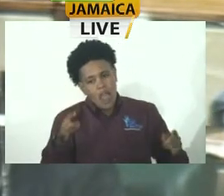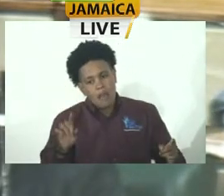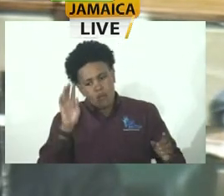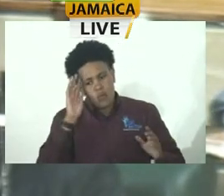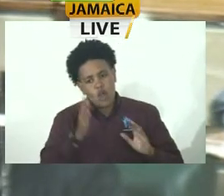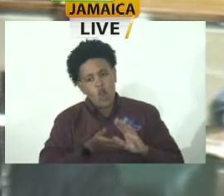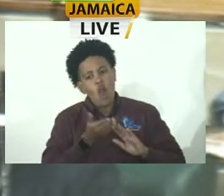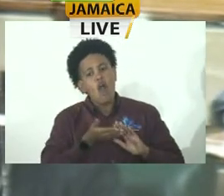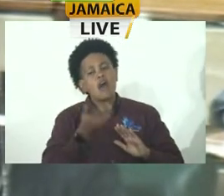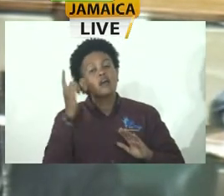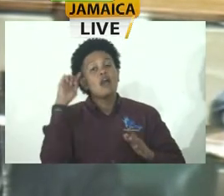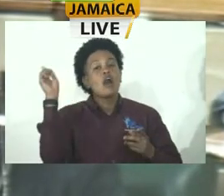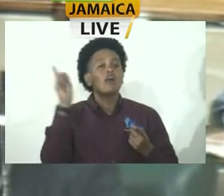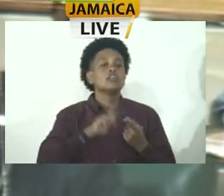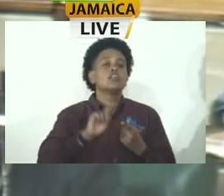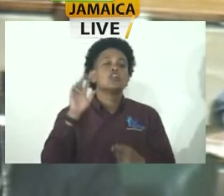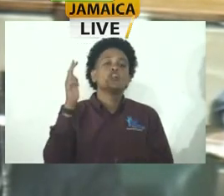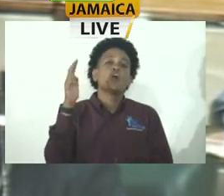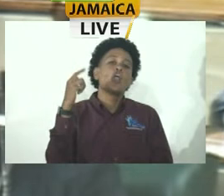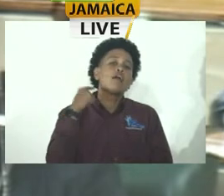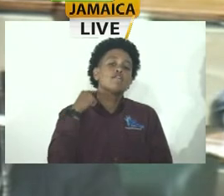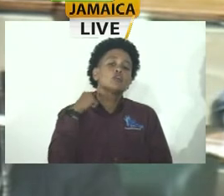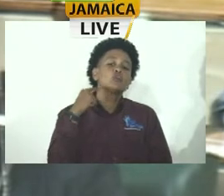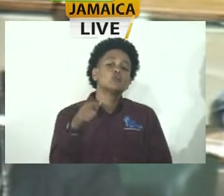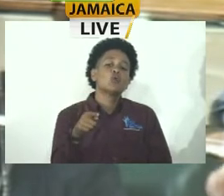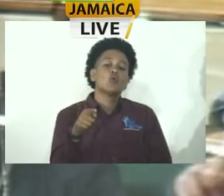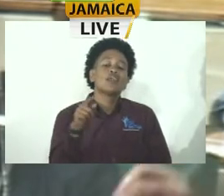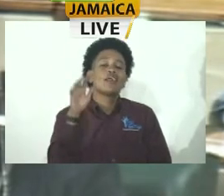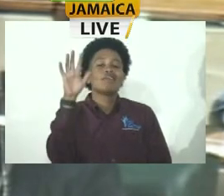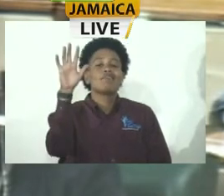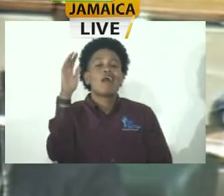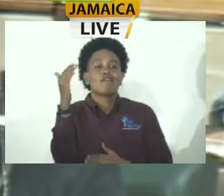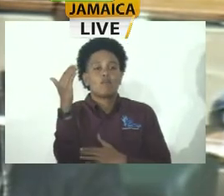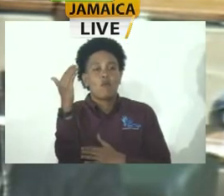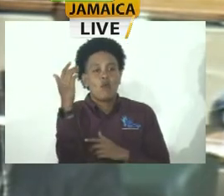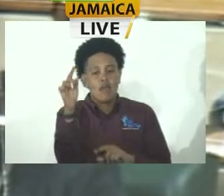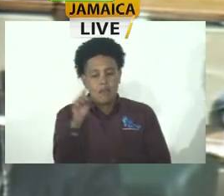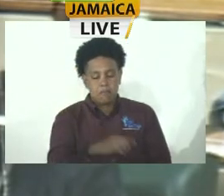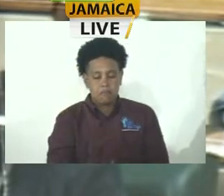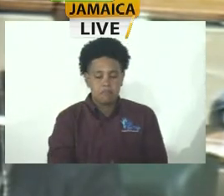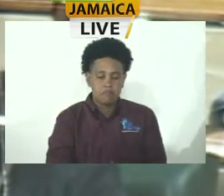on until the 3rd of june at 5 am